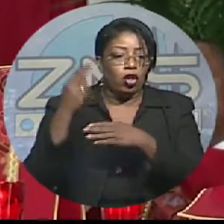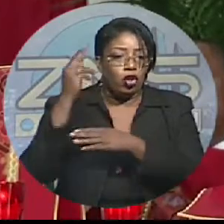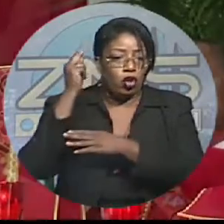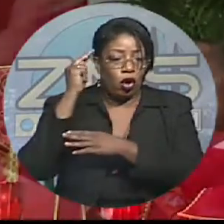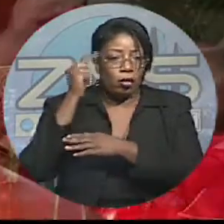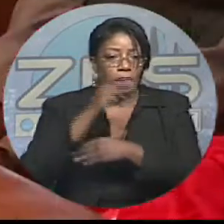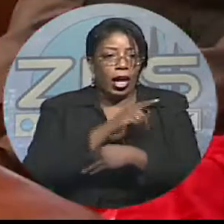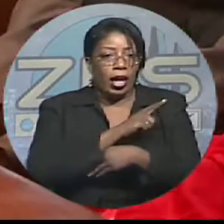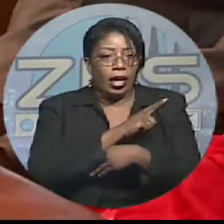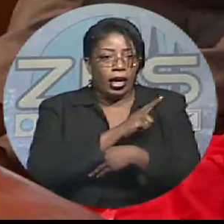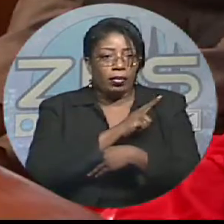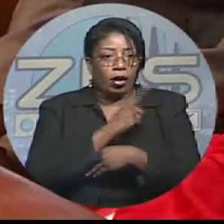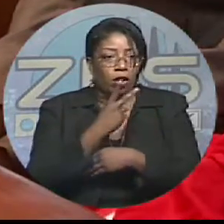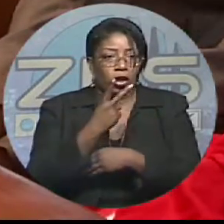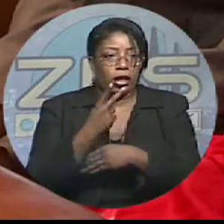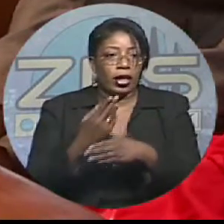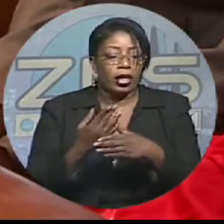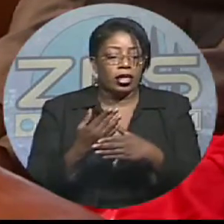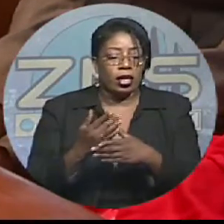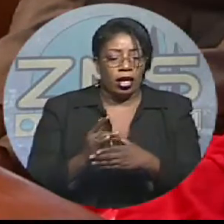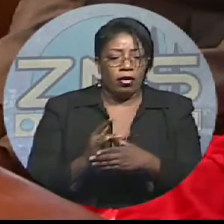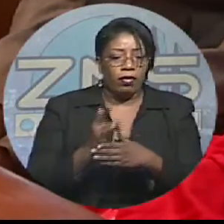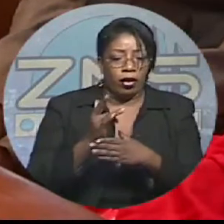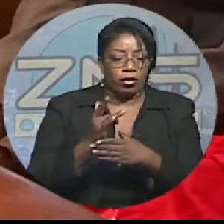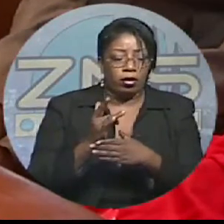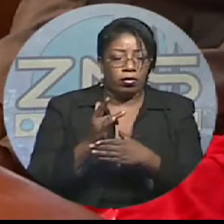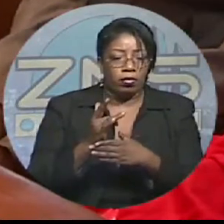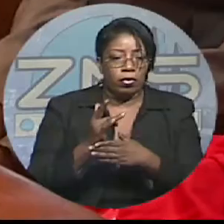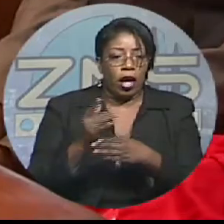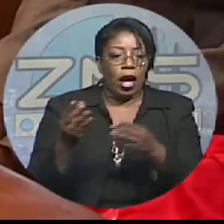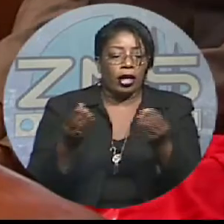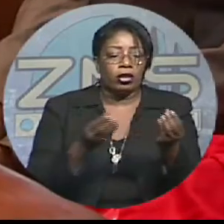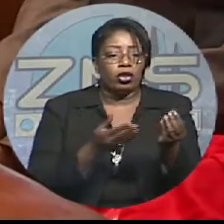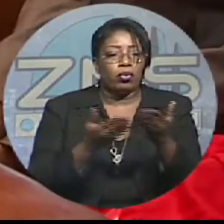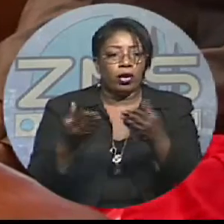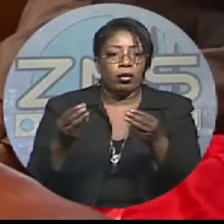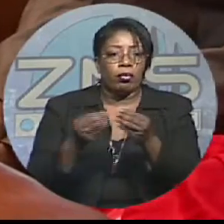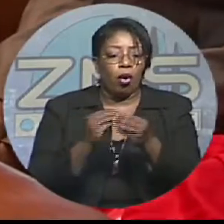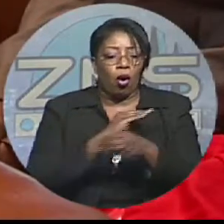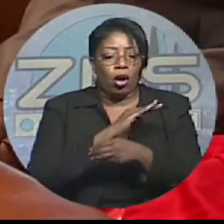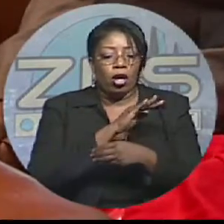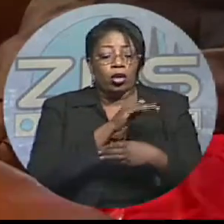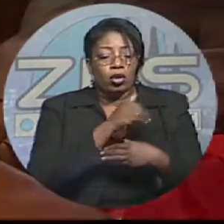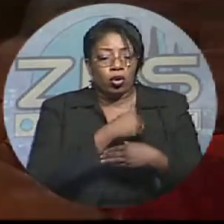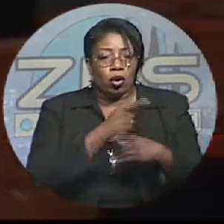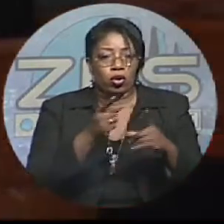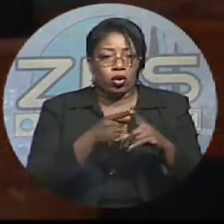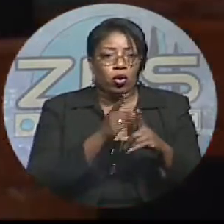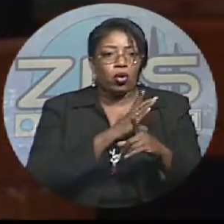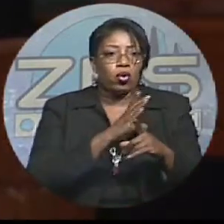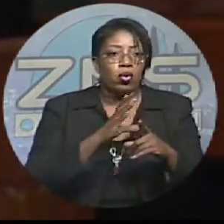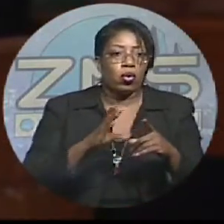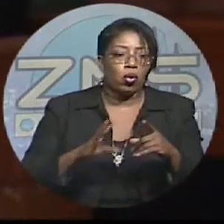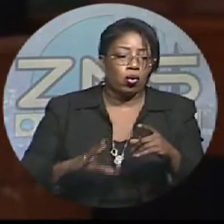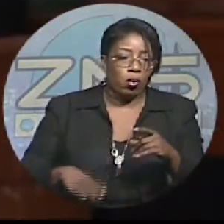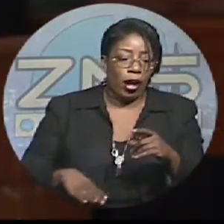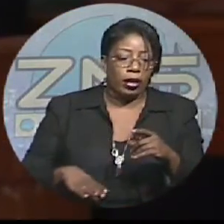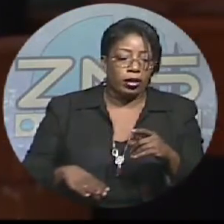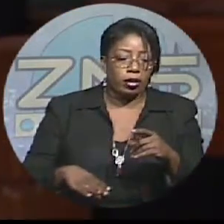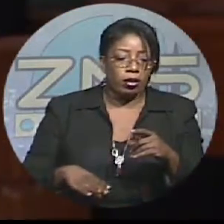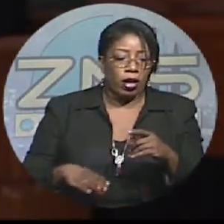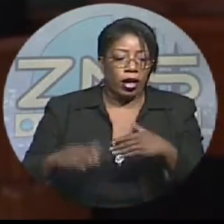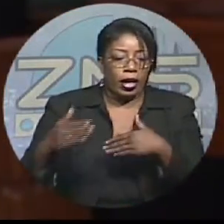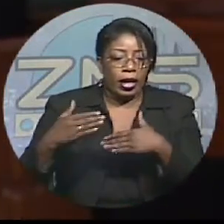Lightbourne is looking to make their presence felt as they seek to bring more souls to Christ. With the church's location next to challenged